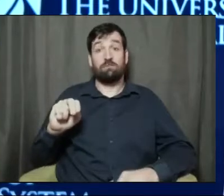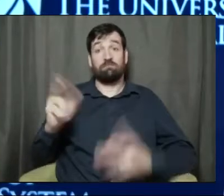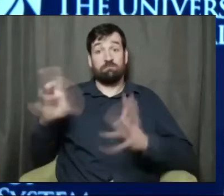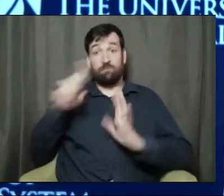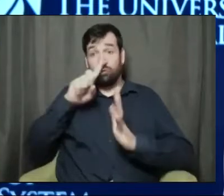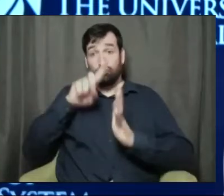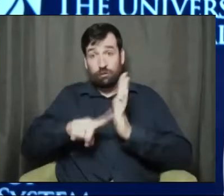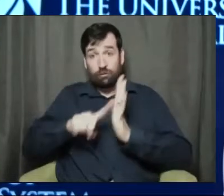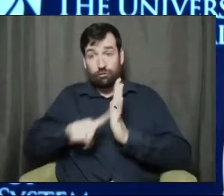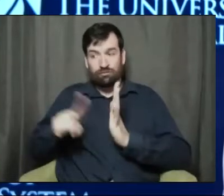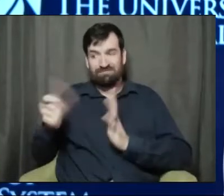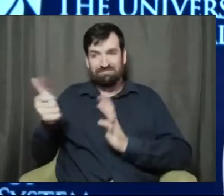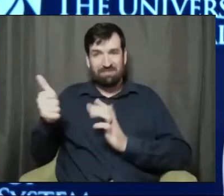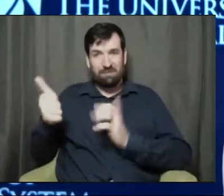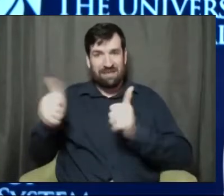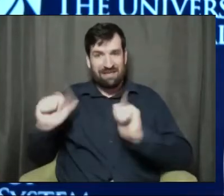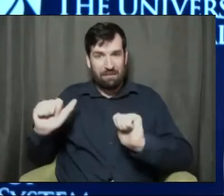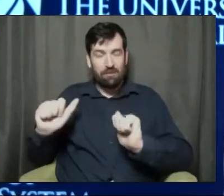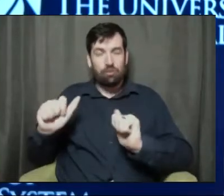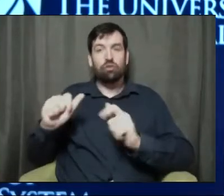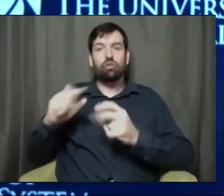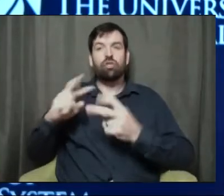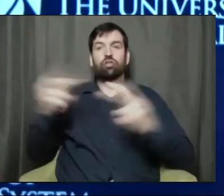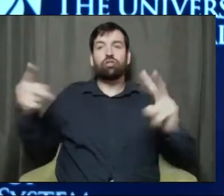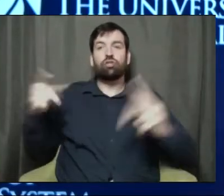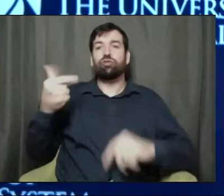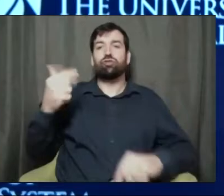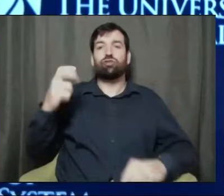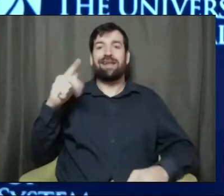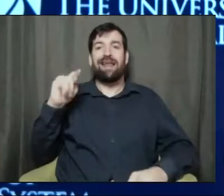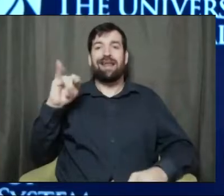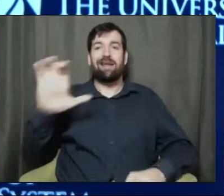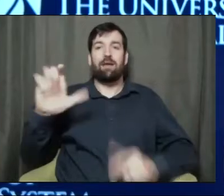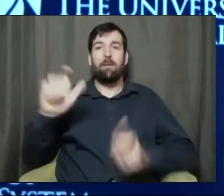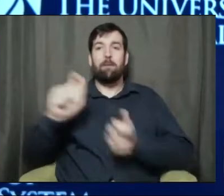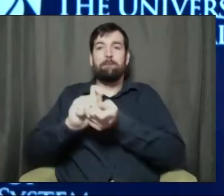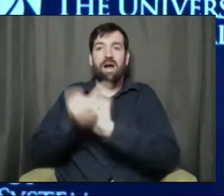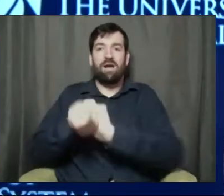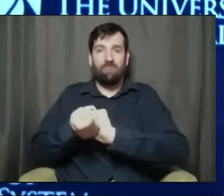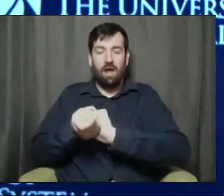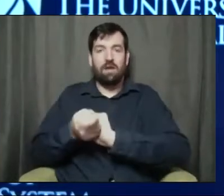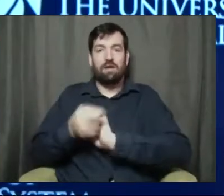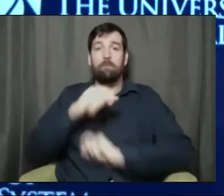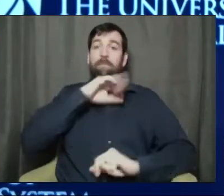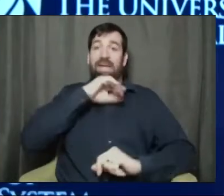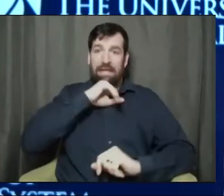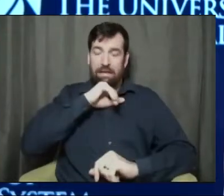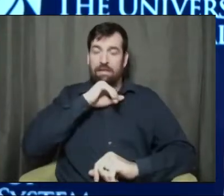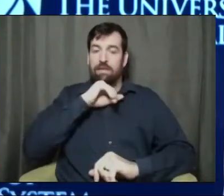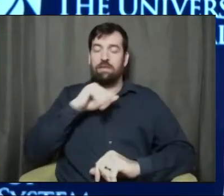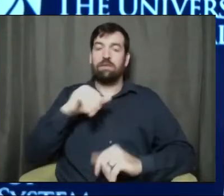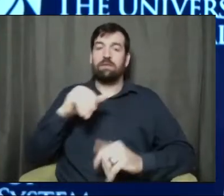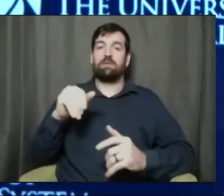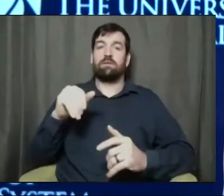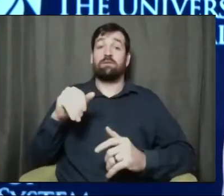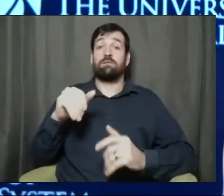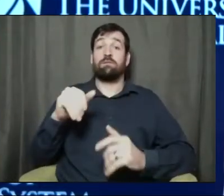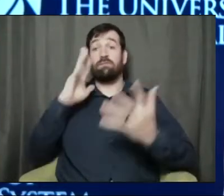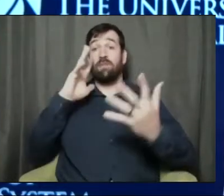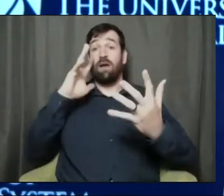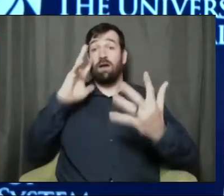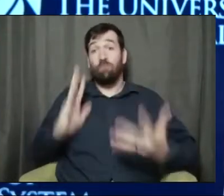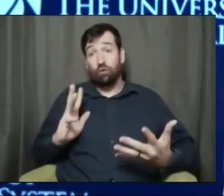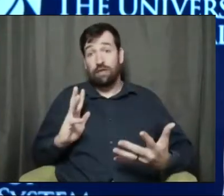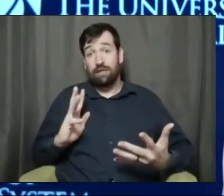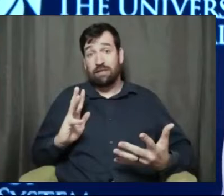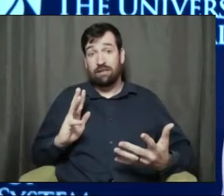It was genetically modified pig that they placed in this recipient, and unfortunately, a